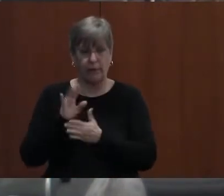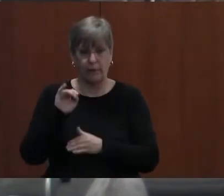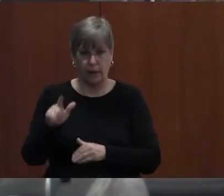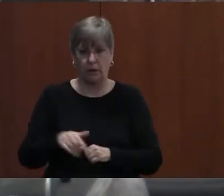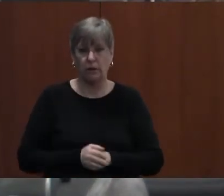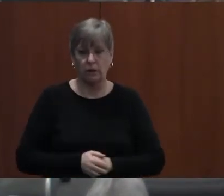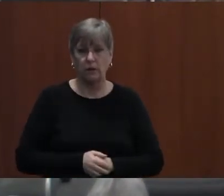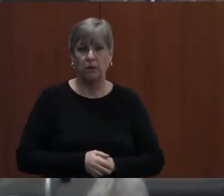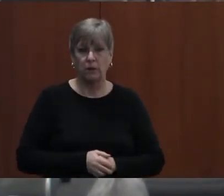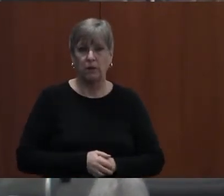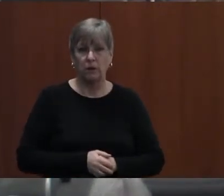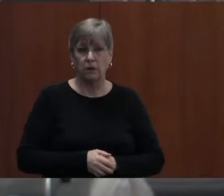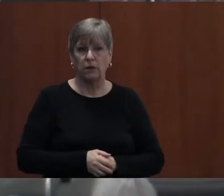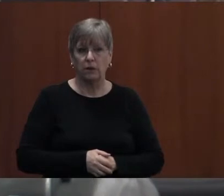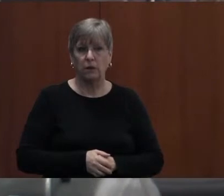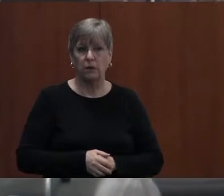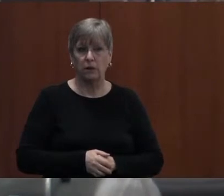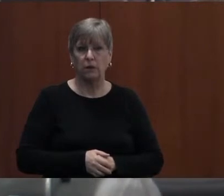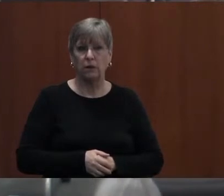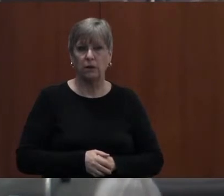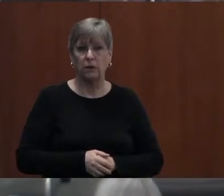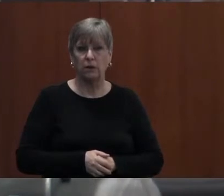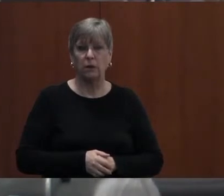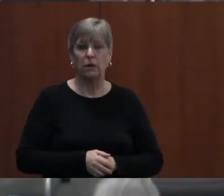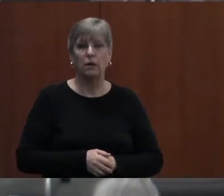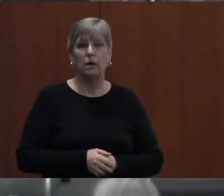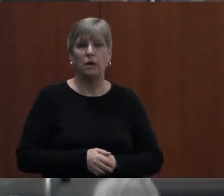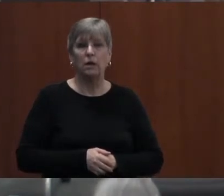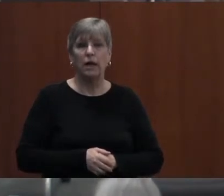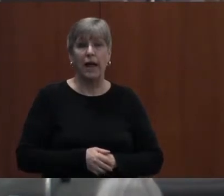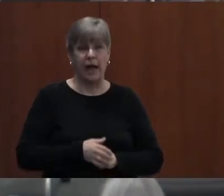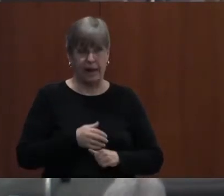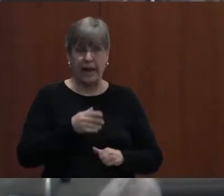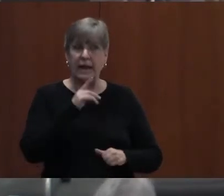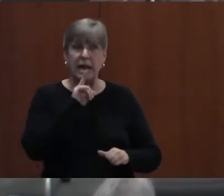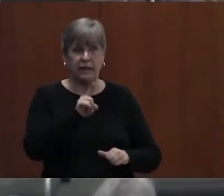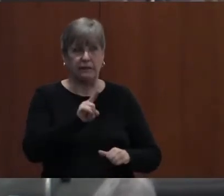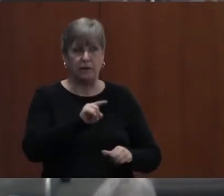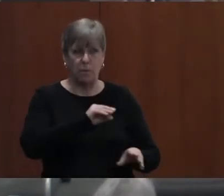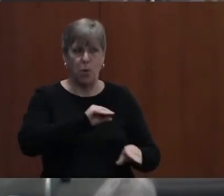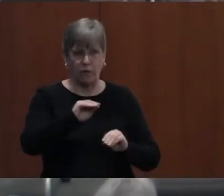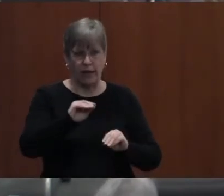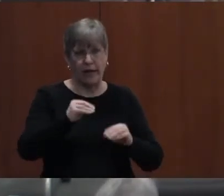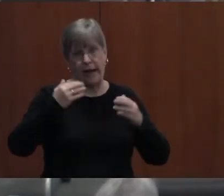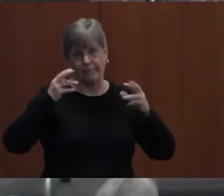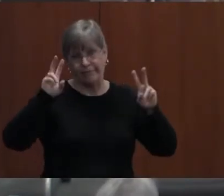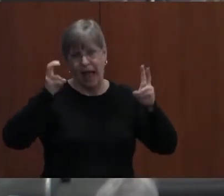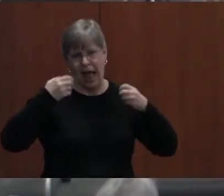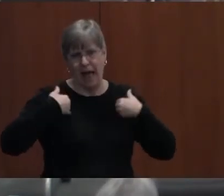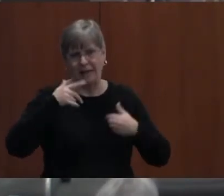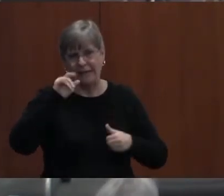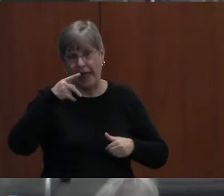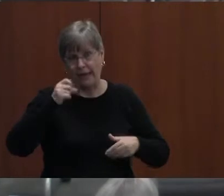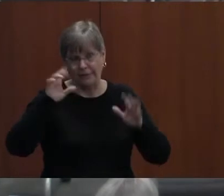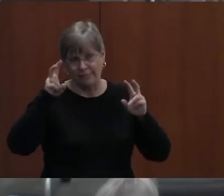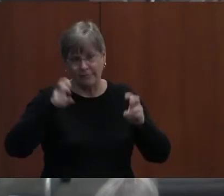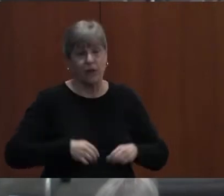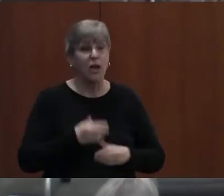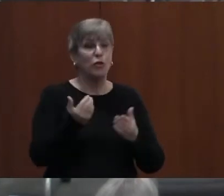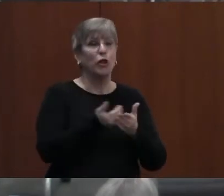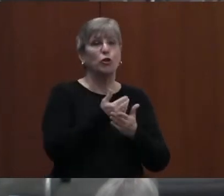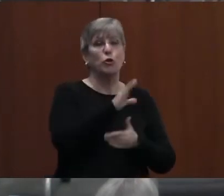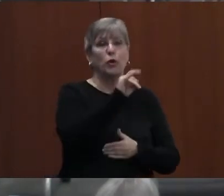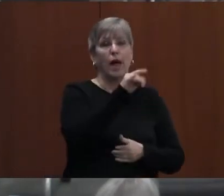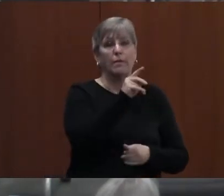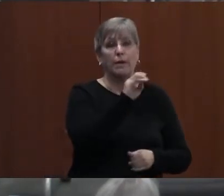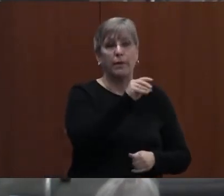bill, and it's got legs. It's moving. The new climate bill, I don't know if you read